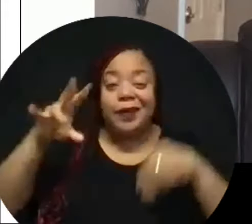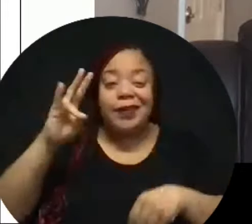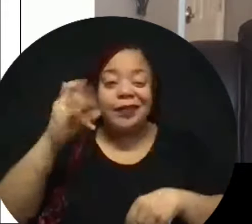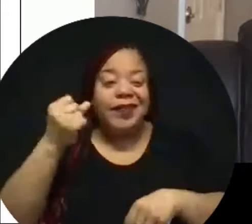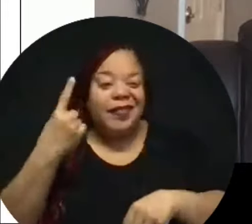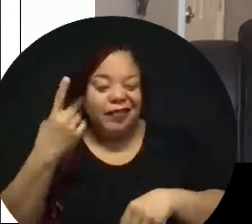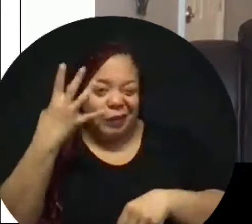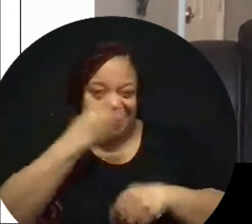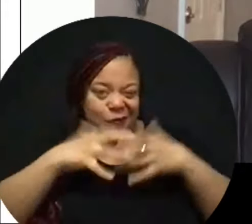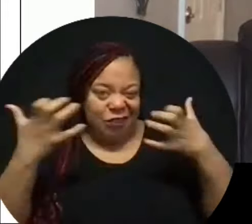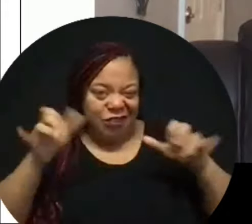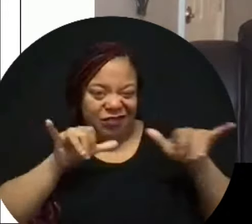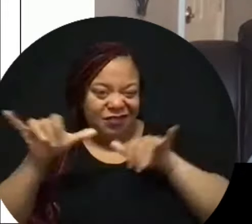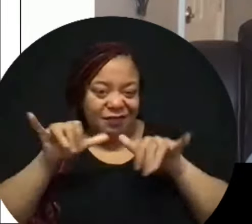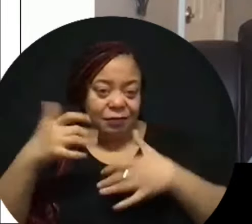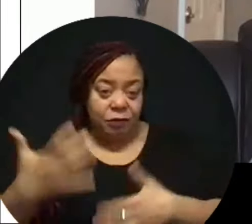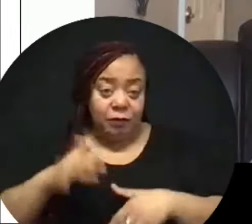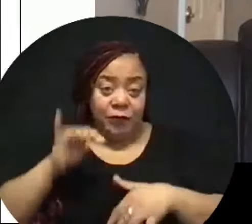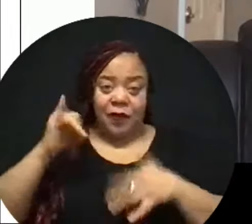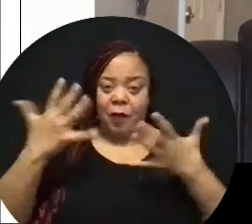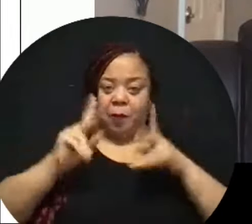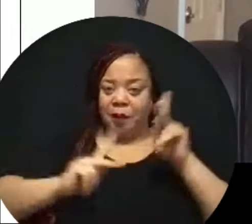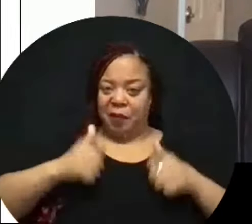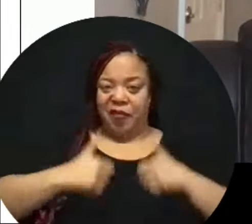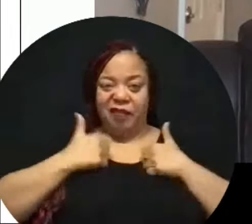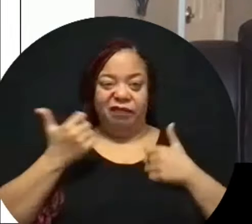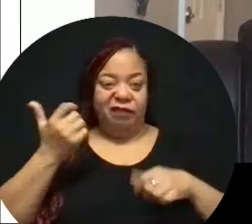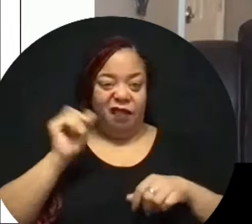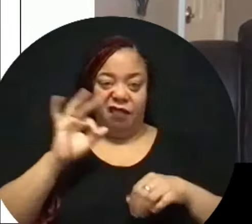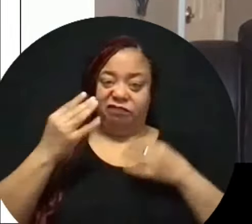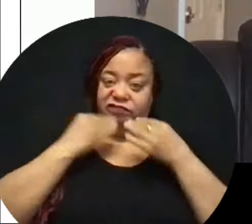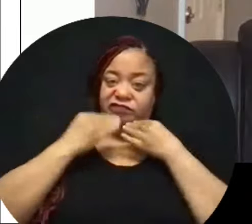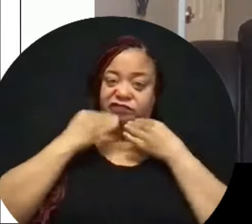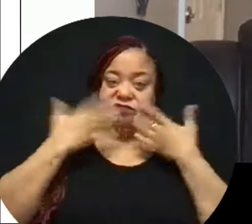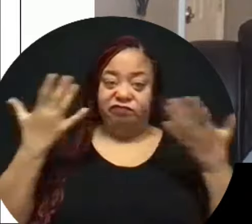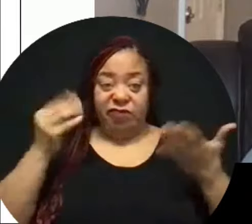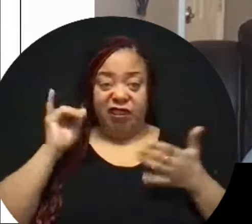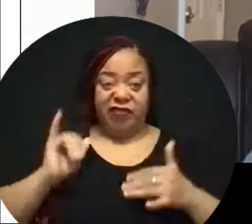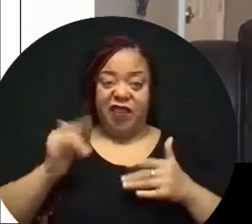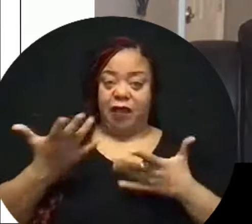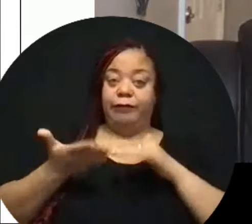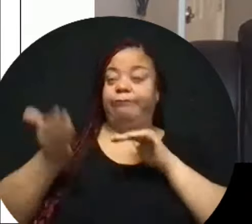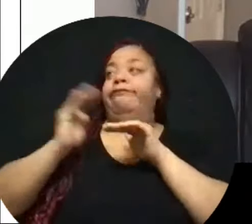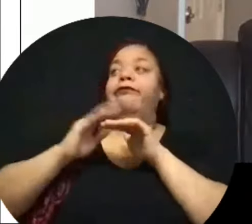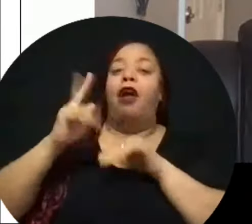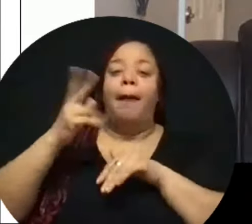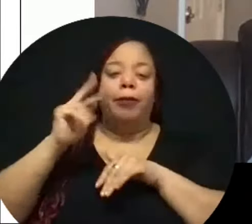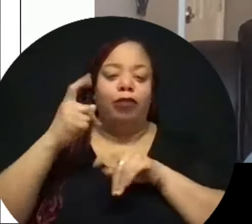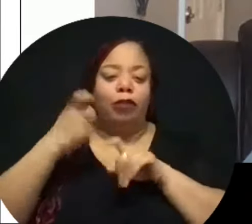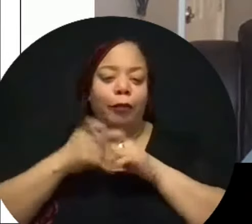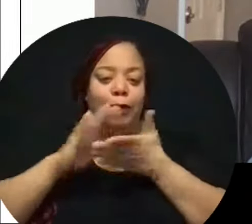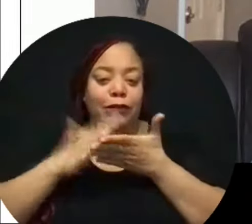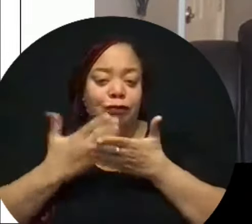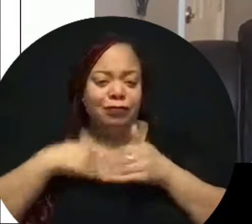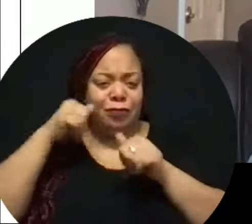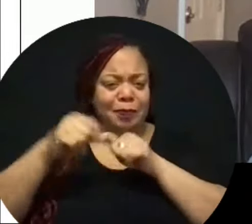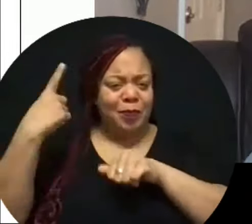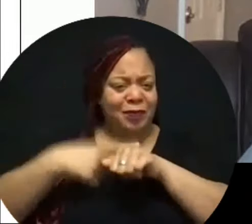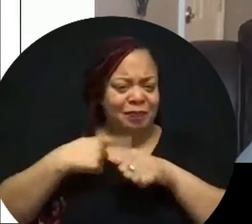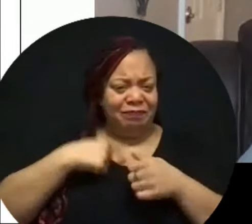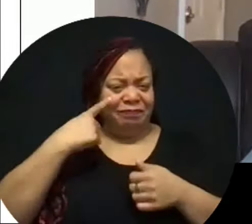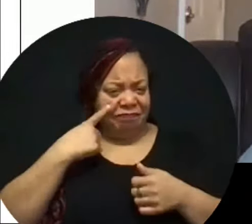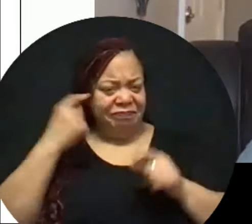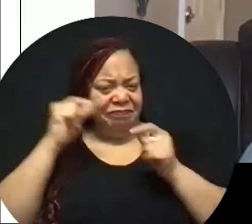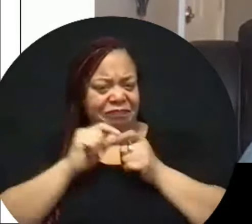was the diet or what it was, but they weren't even trying to give them medical care because I was in a USP. So a lot of people aren't really going home. And so when it comes to medical care,